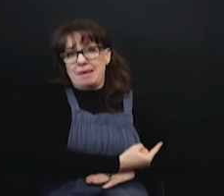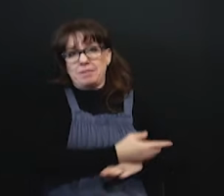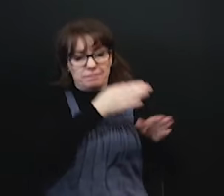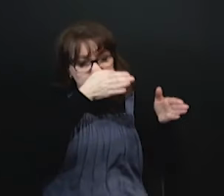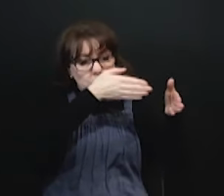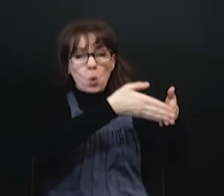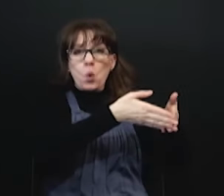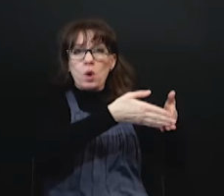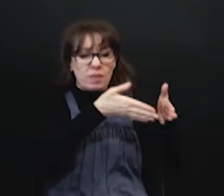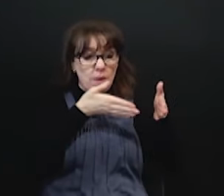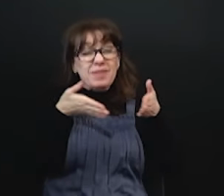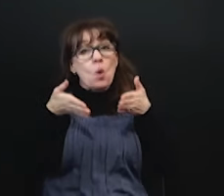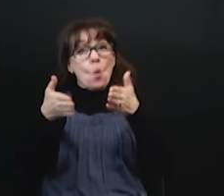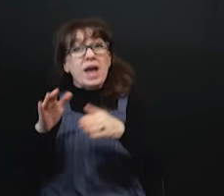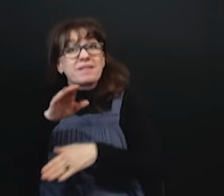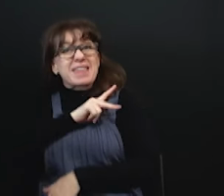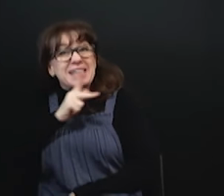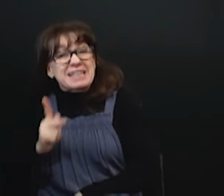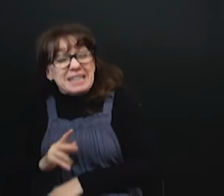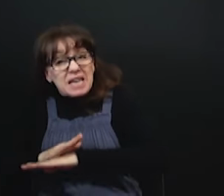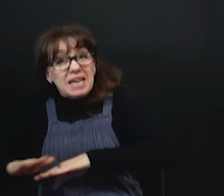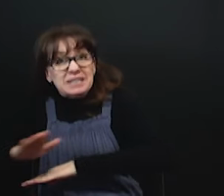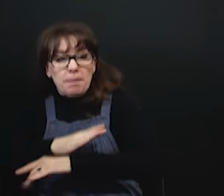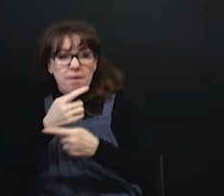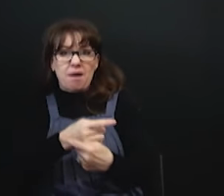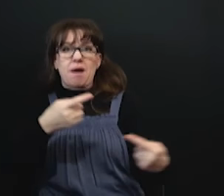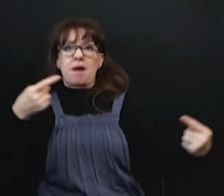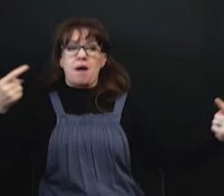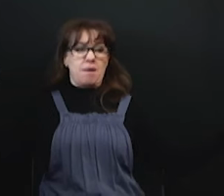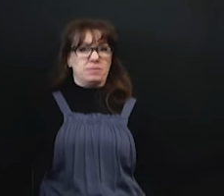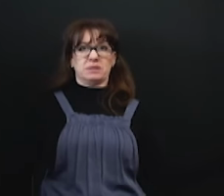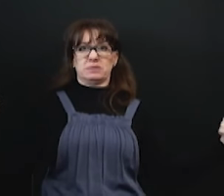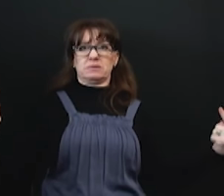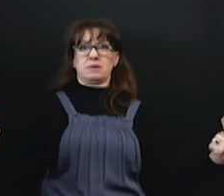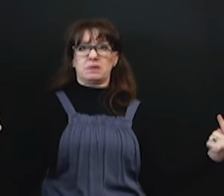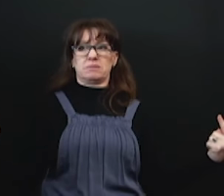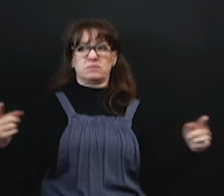But the way of the kingdom is so opposite of that.